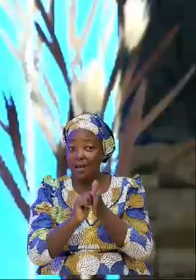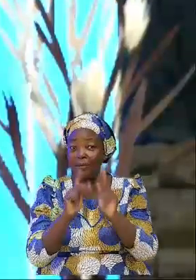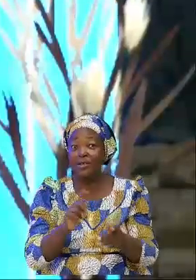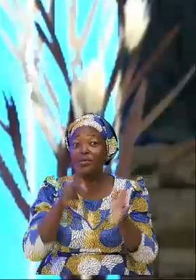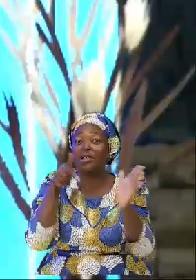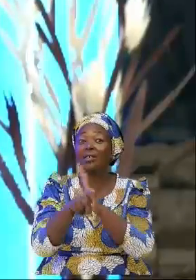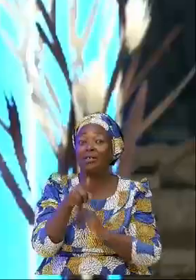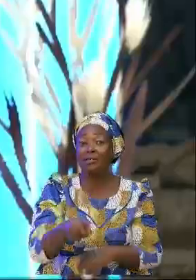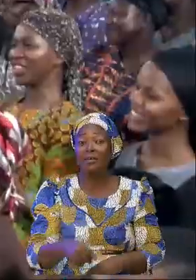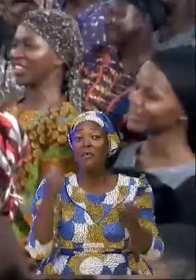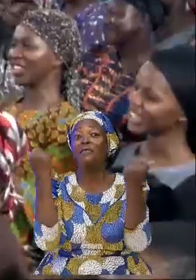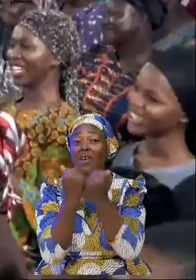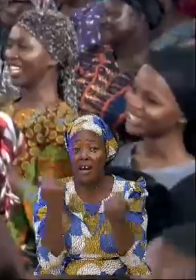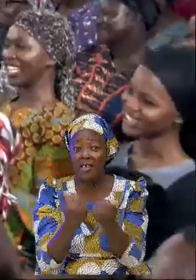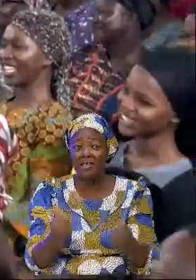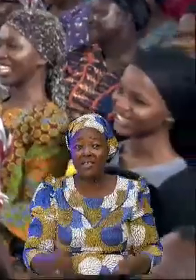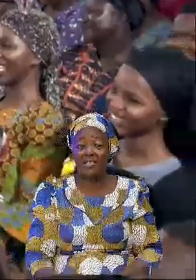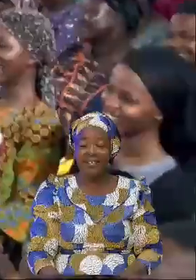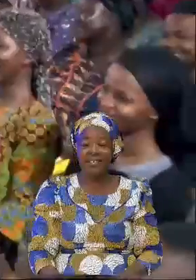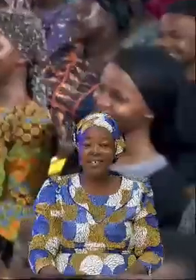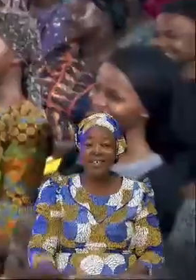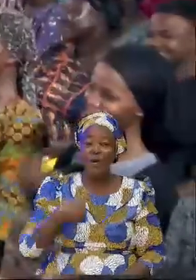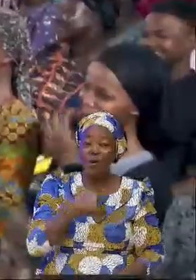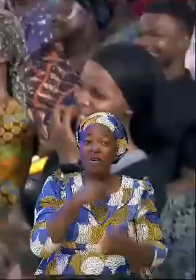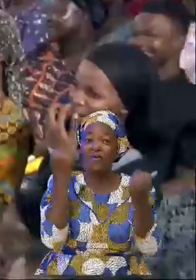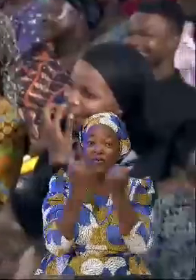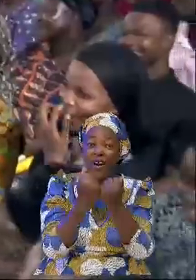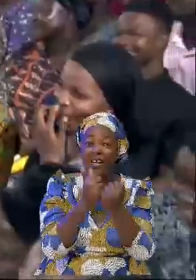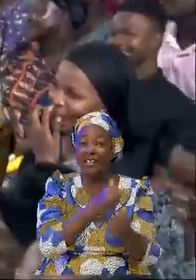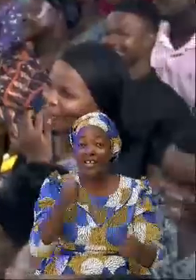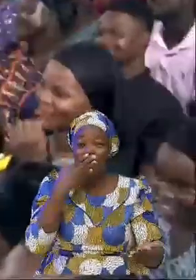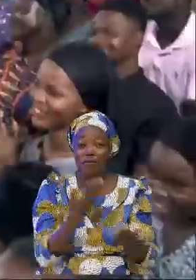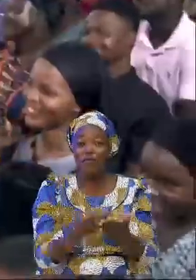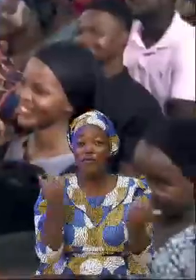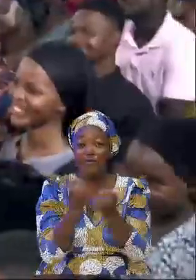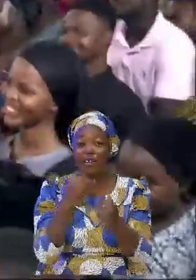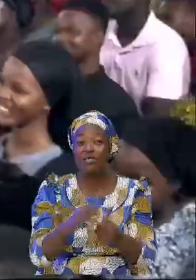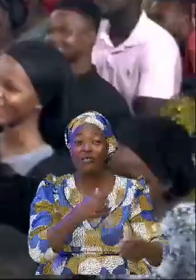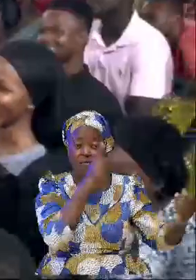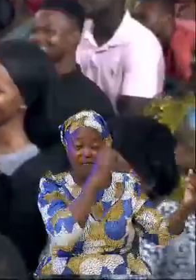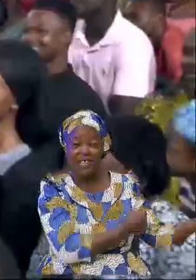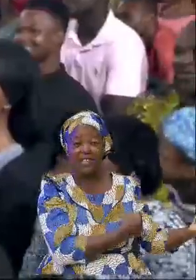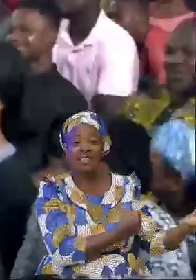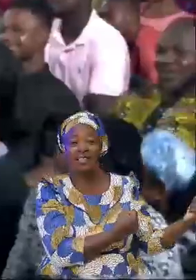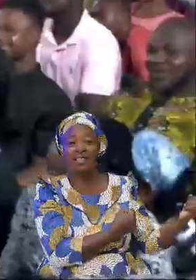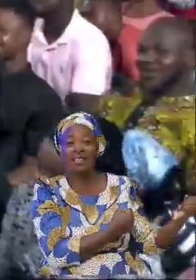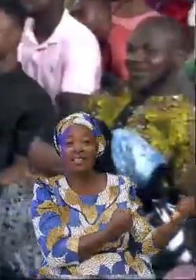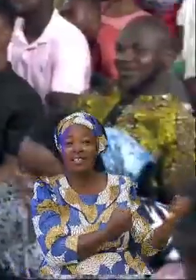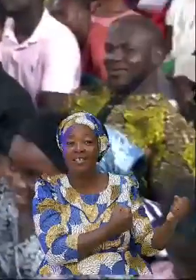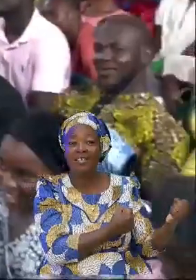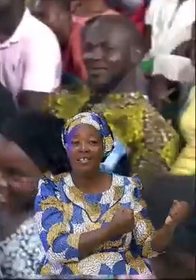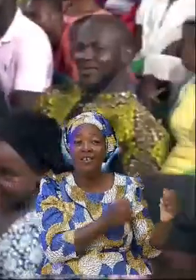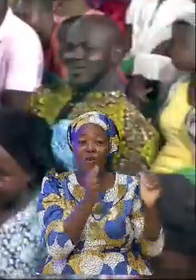Hey, I don't want to fight. You want them to kill you. Fight. We fight the